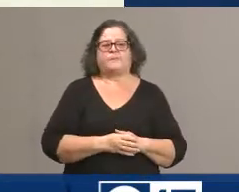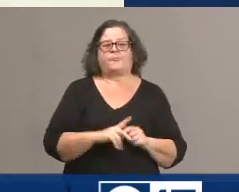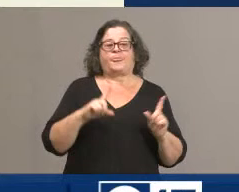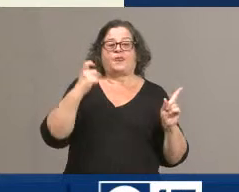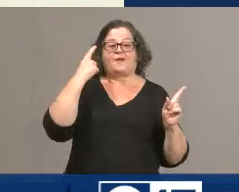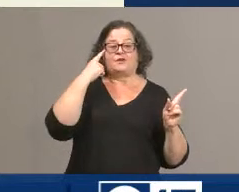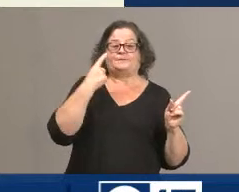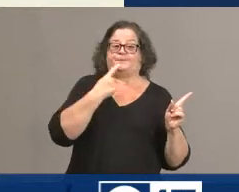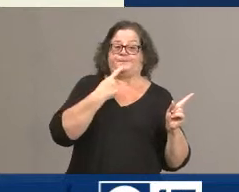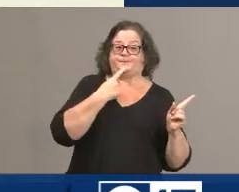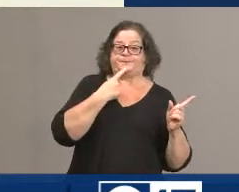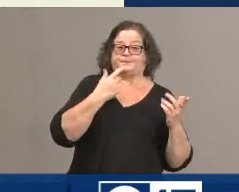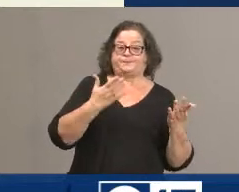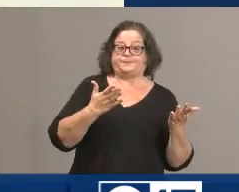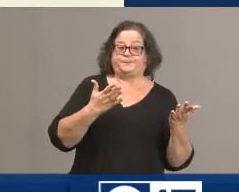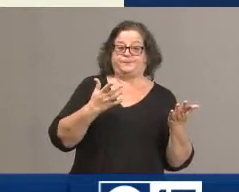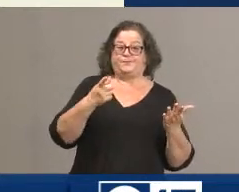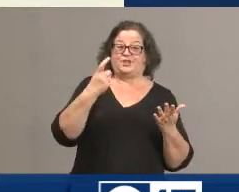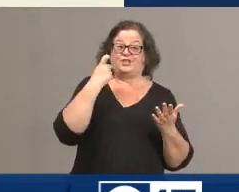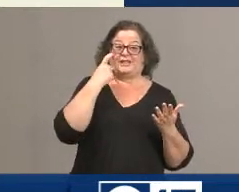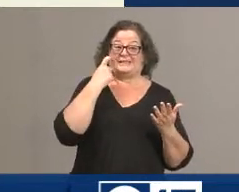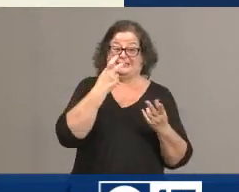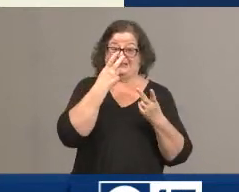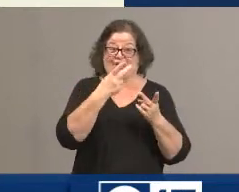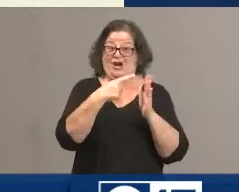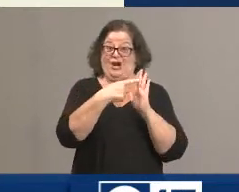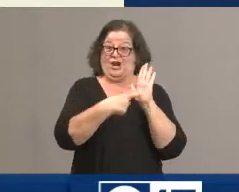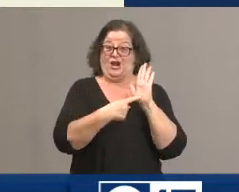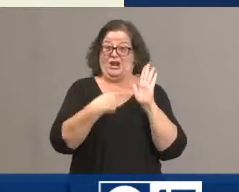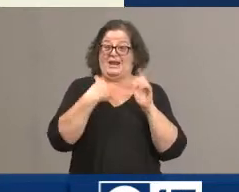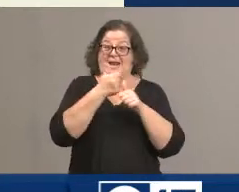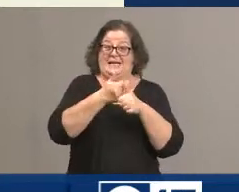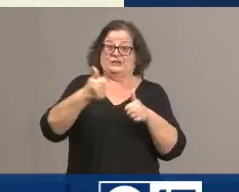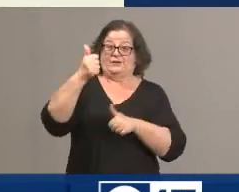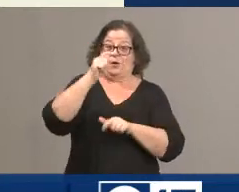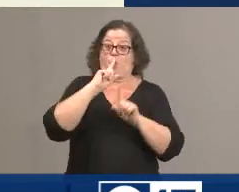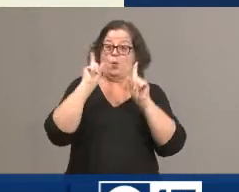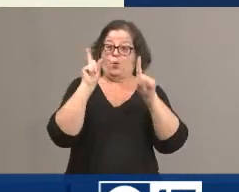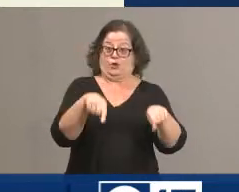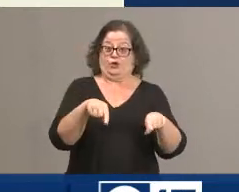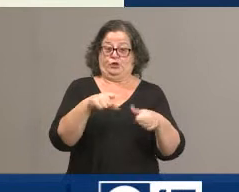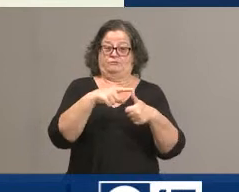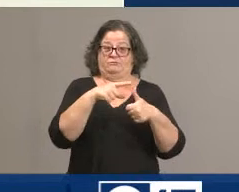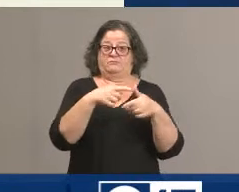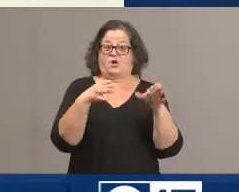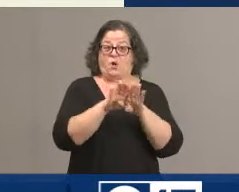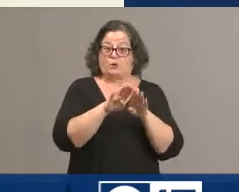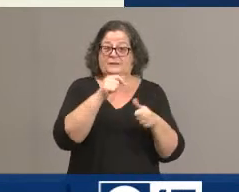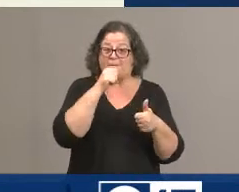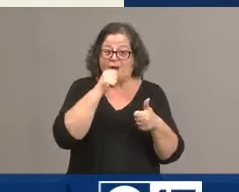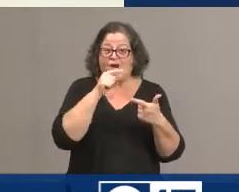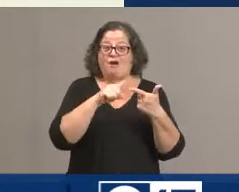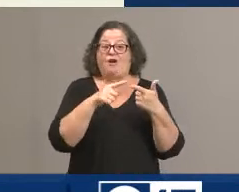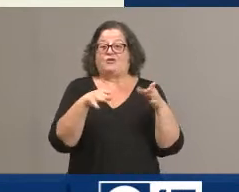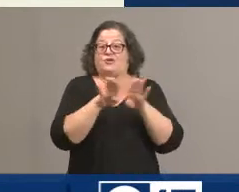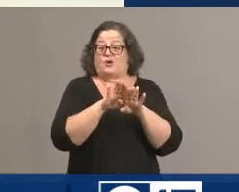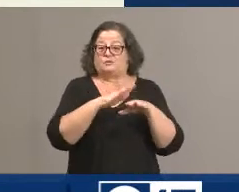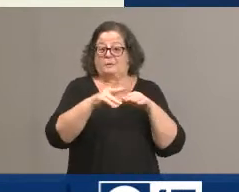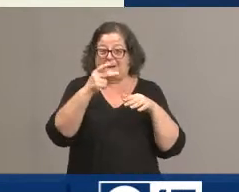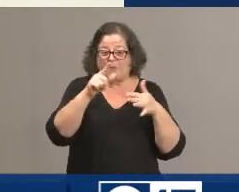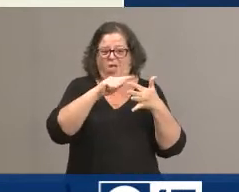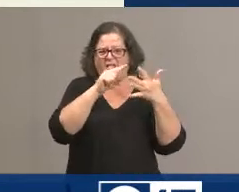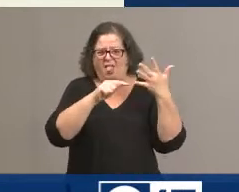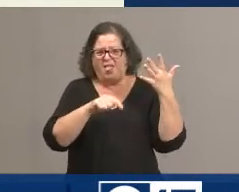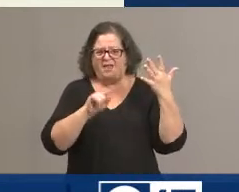days. So I don't know how much more accountable bad actors could be held. And I want to also